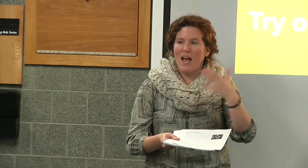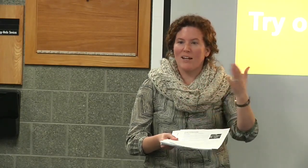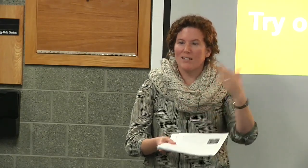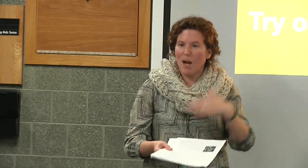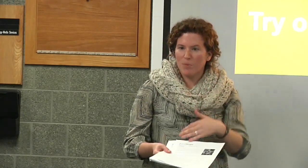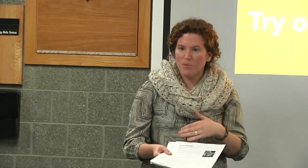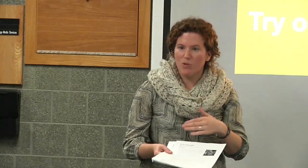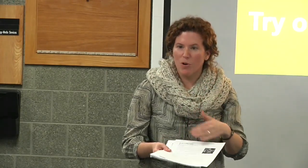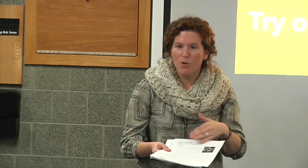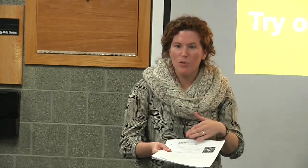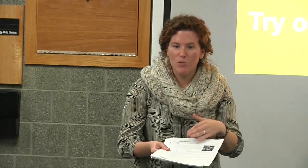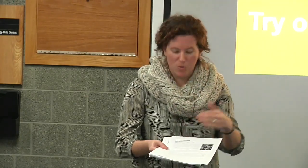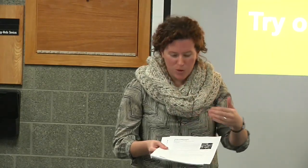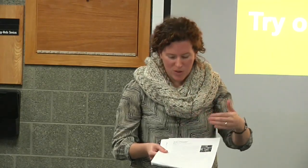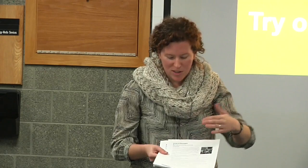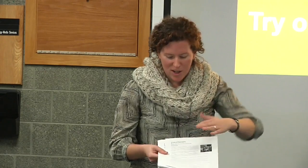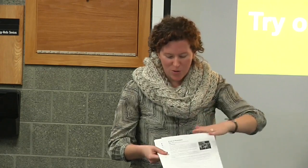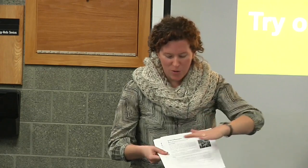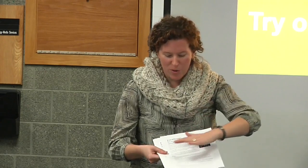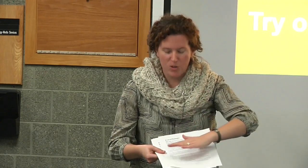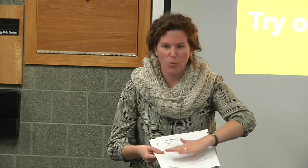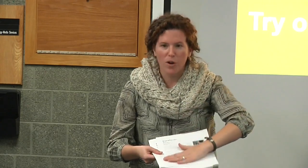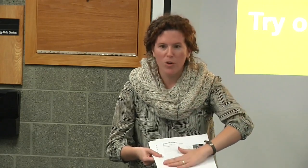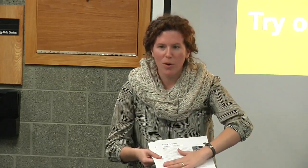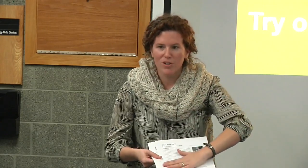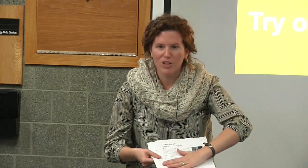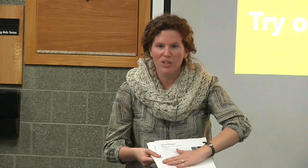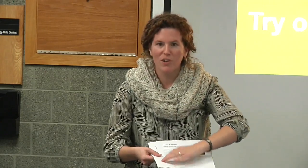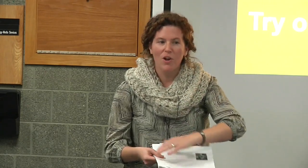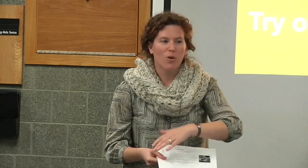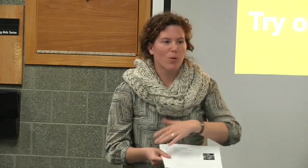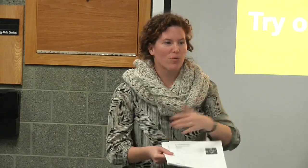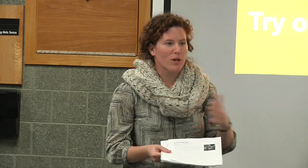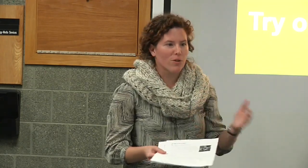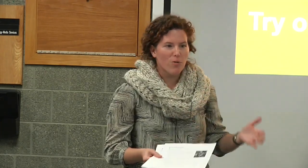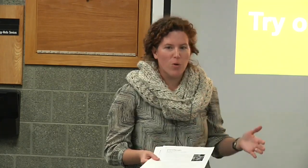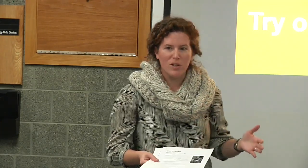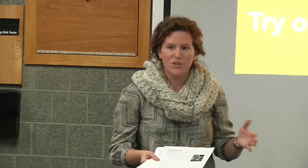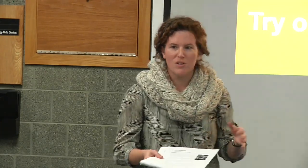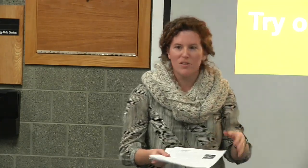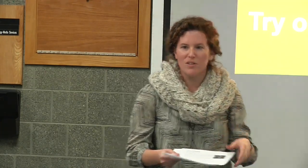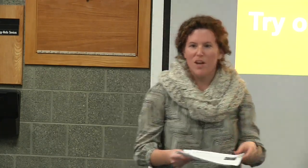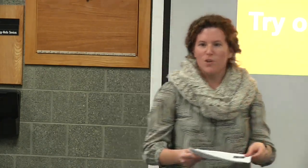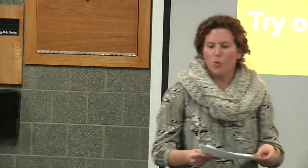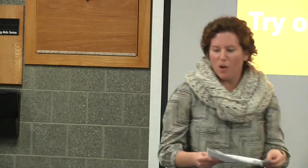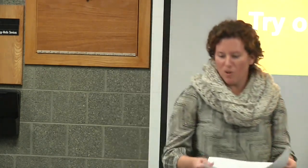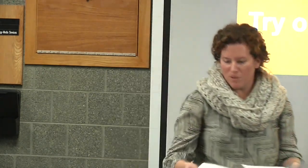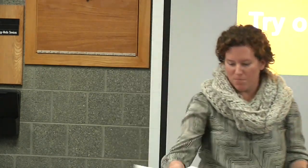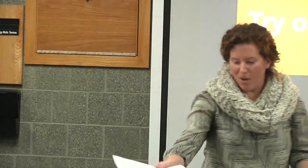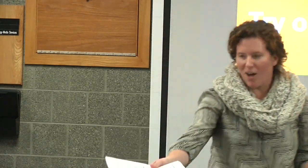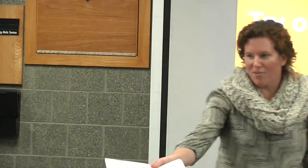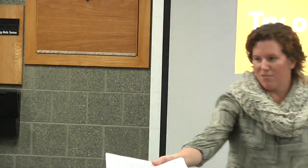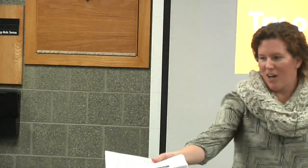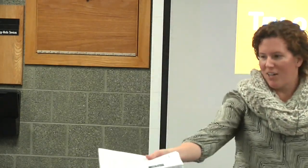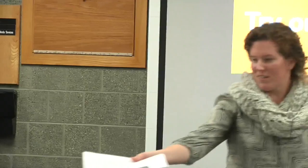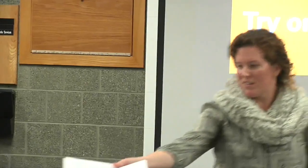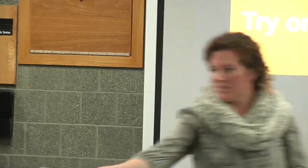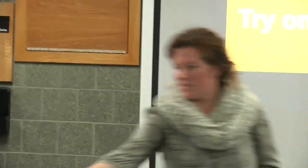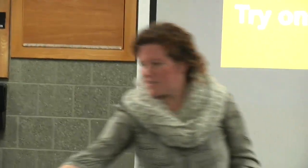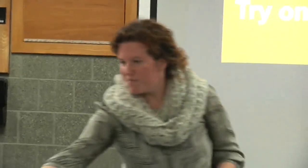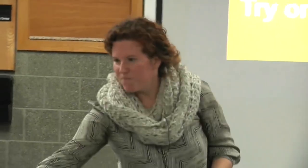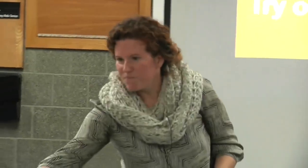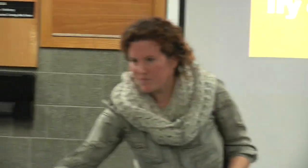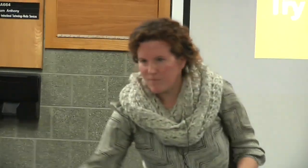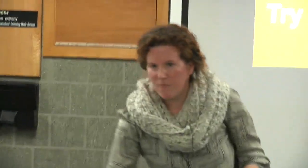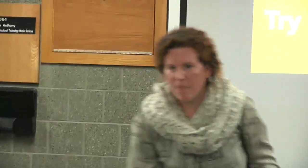them and adapt them to your own use. So if you decide you only want to do one question or you want to write your own questions, you're welcome to modify